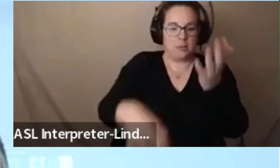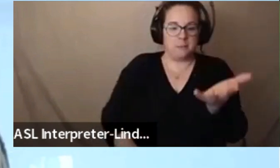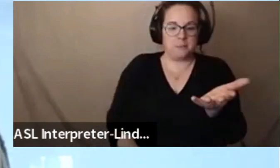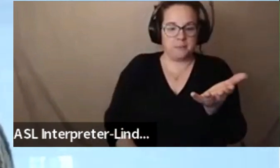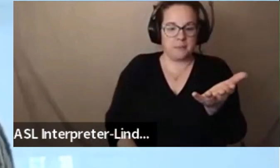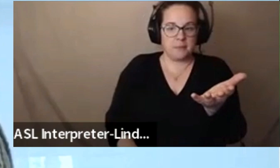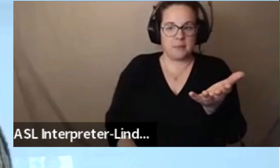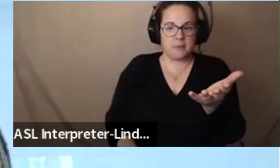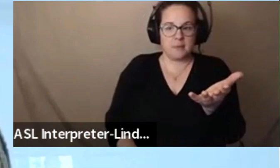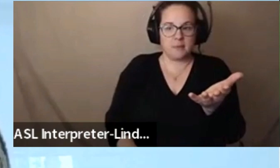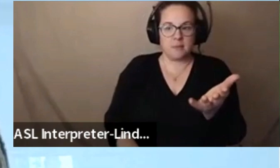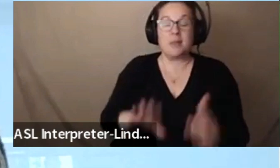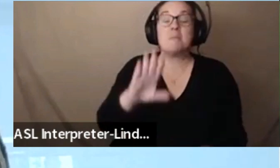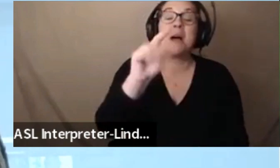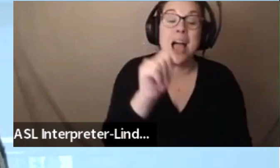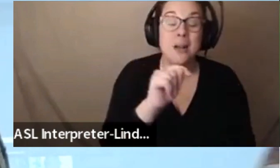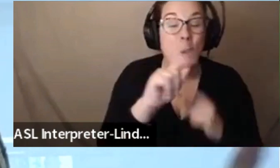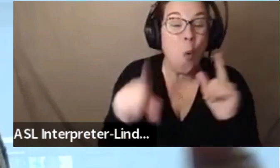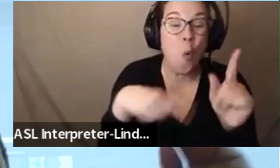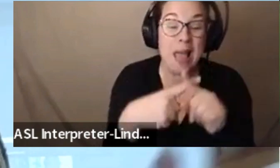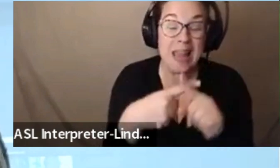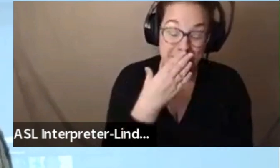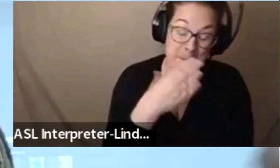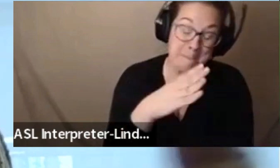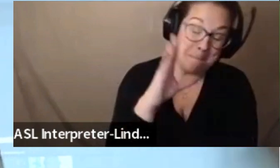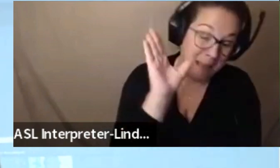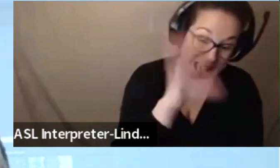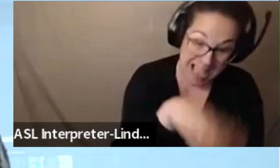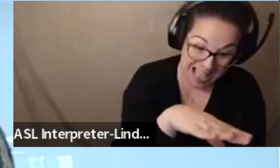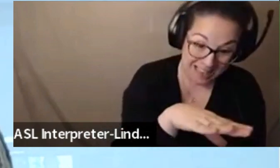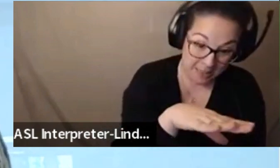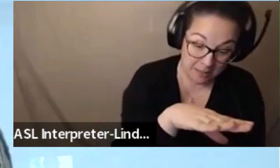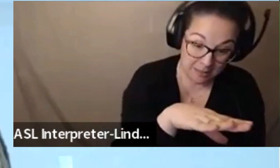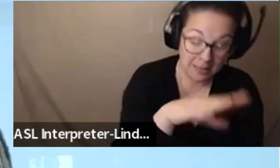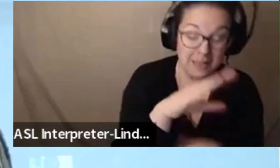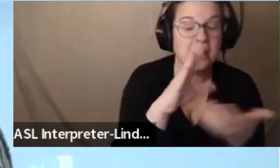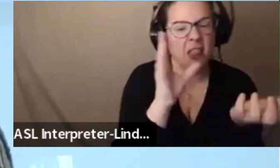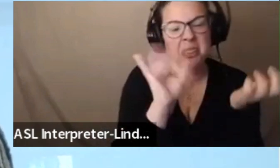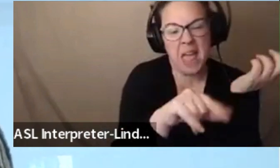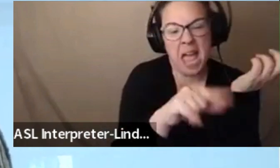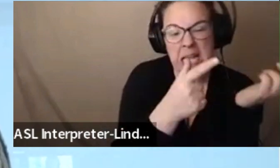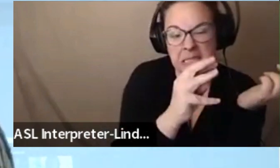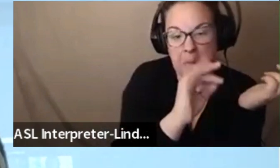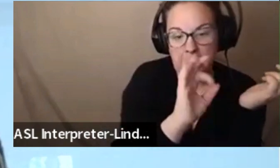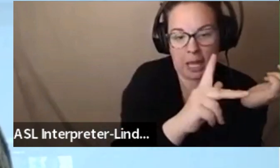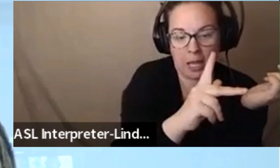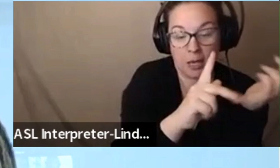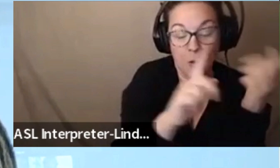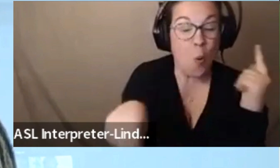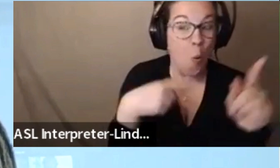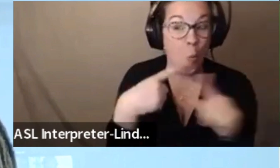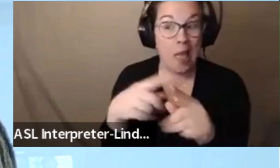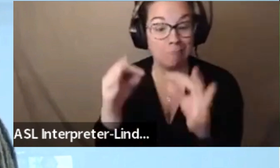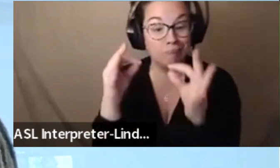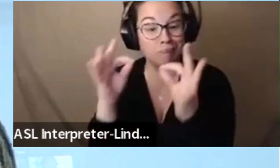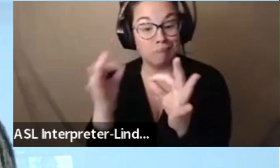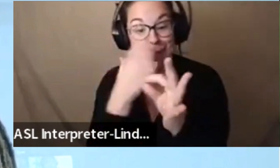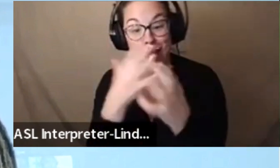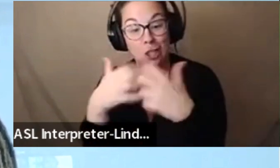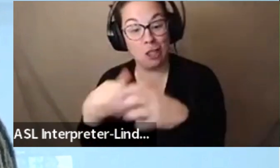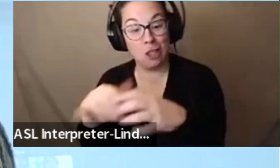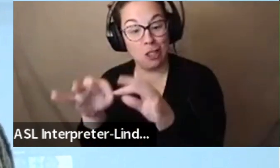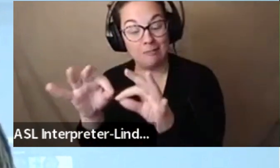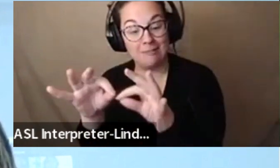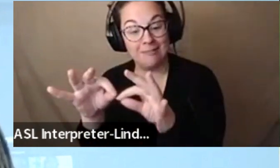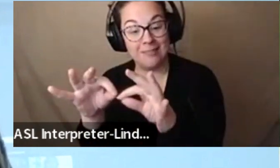It's being imaginative, but you know, when something's crap, it's gimmicky, and when it's good,